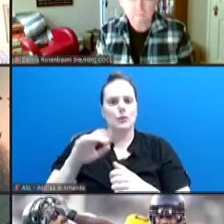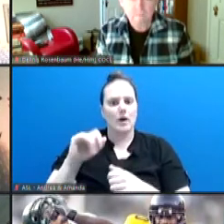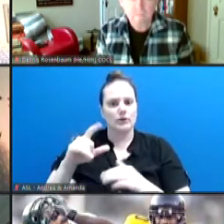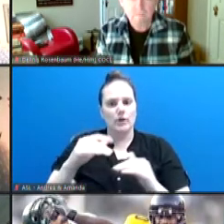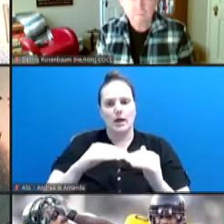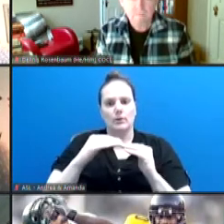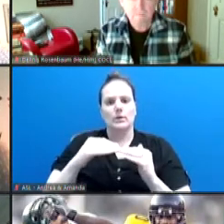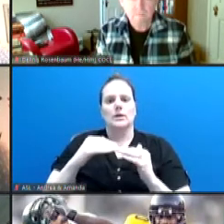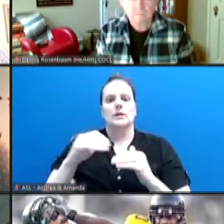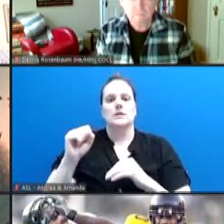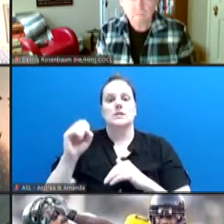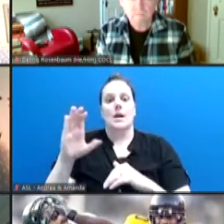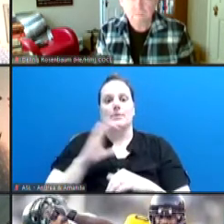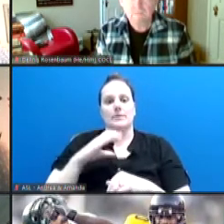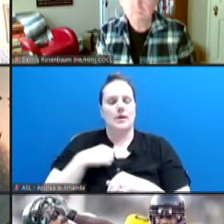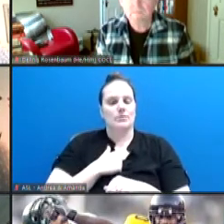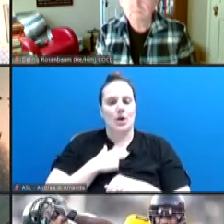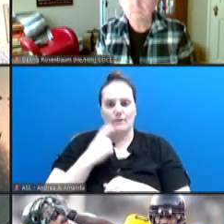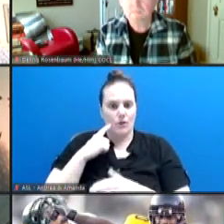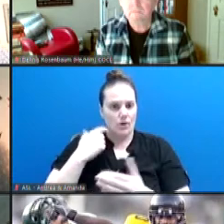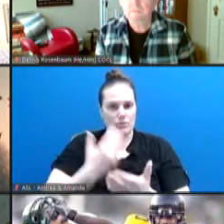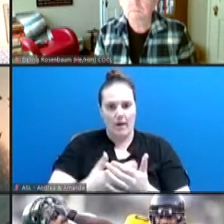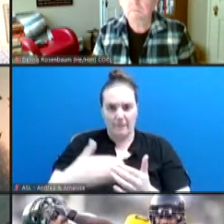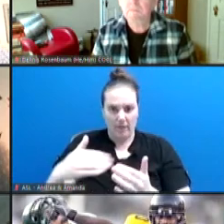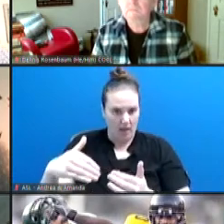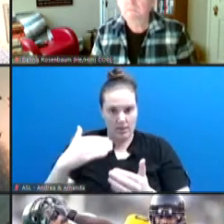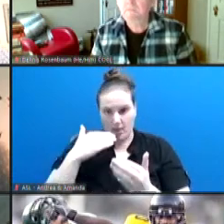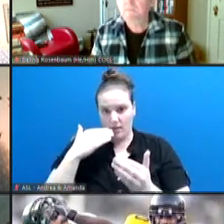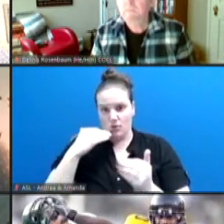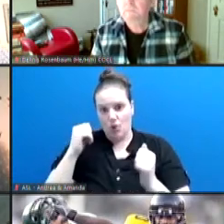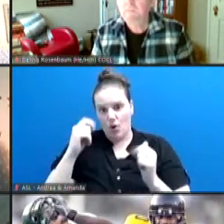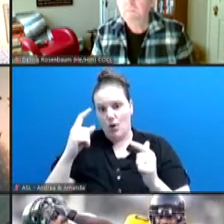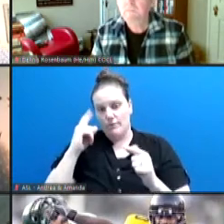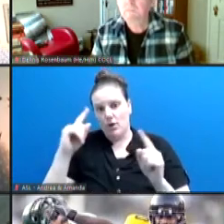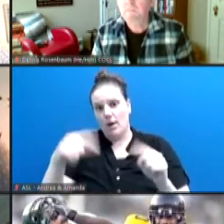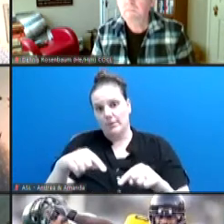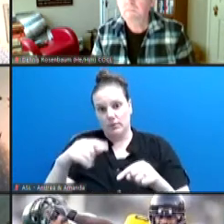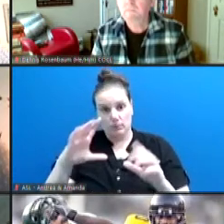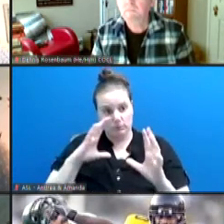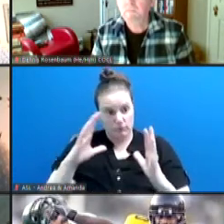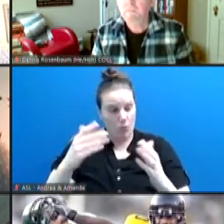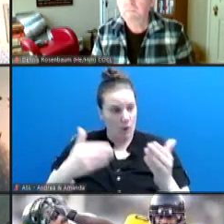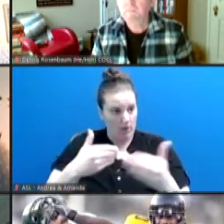late. And thank you all for coming and welcome.